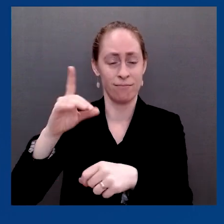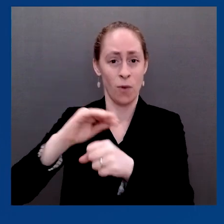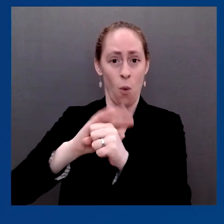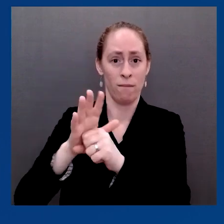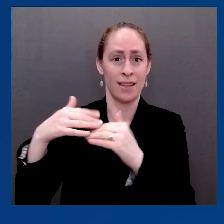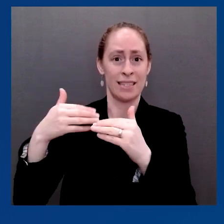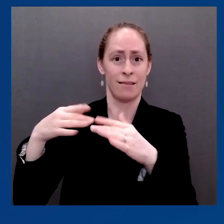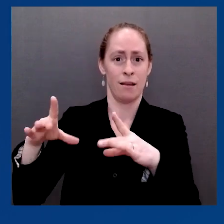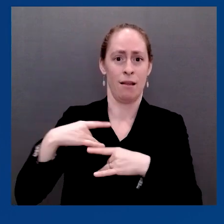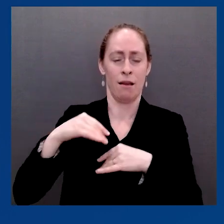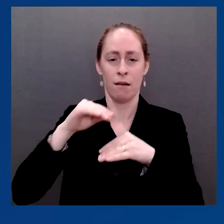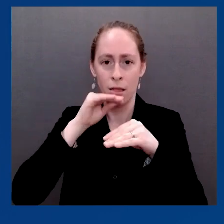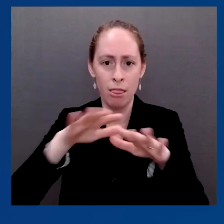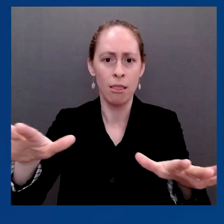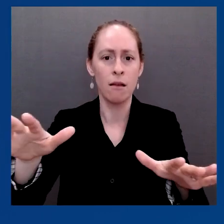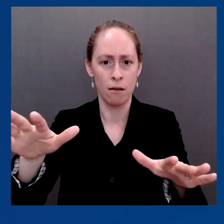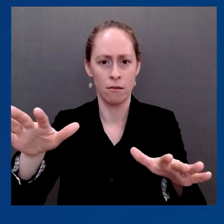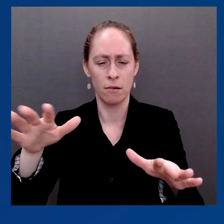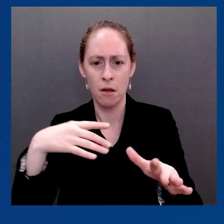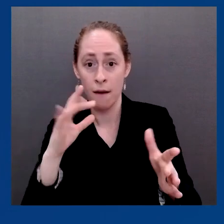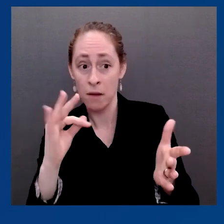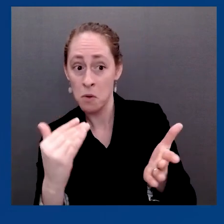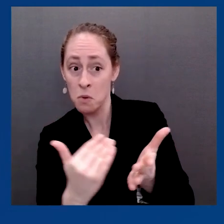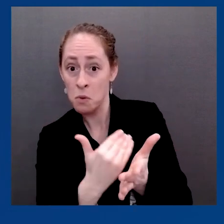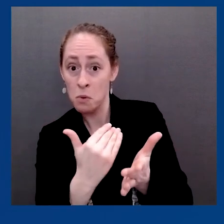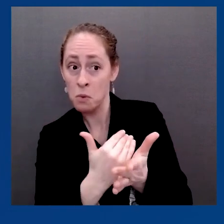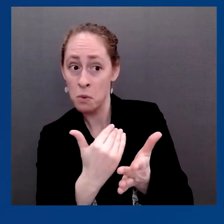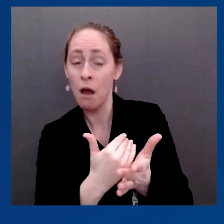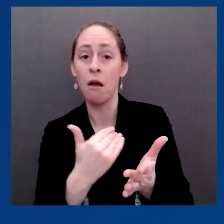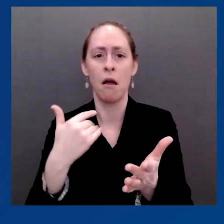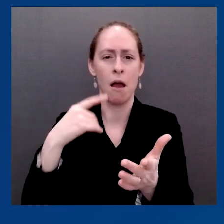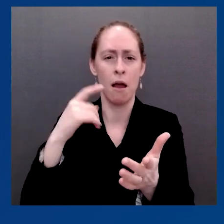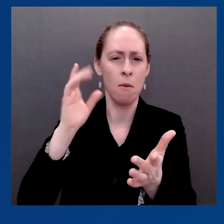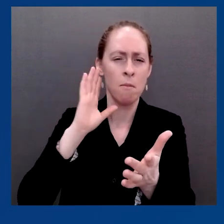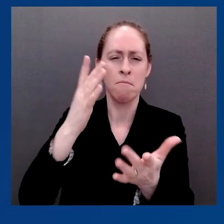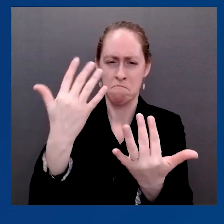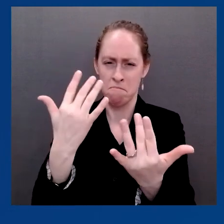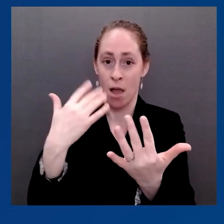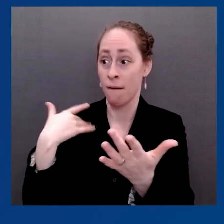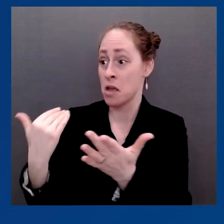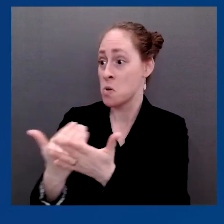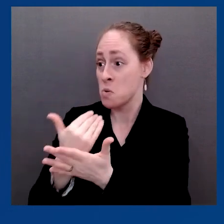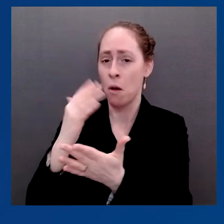please. Go to Victoria Knight at Kaiser Health News.